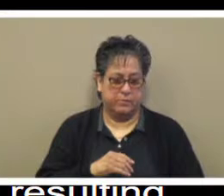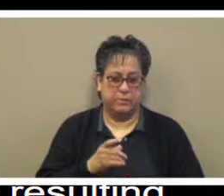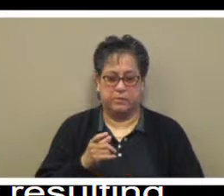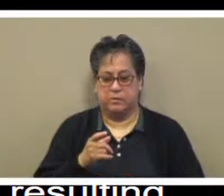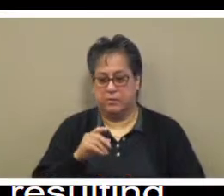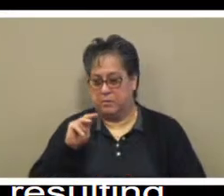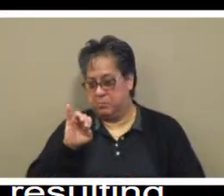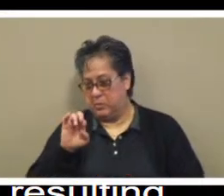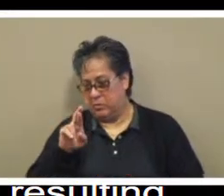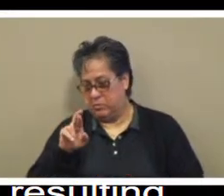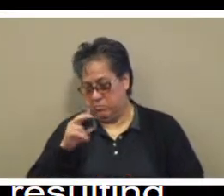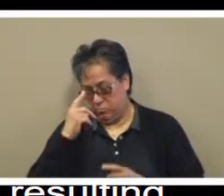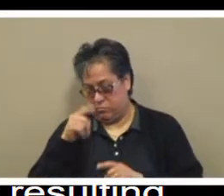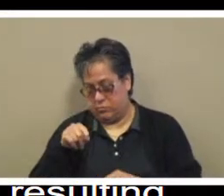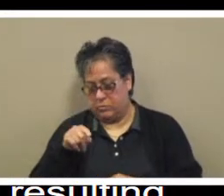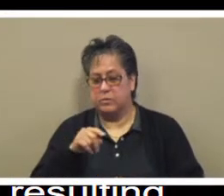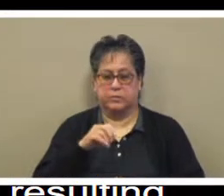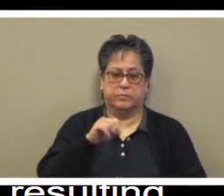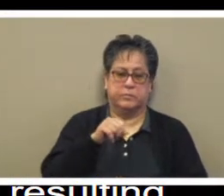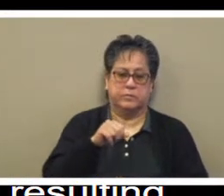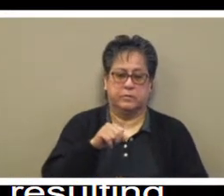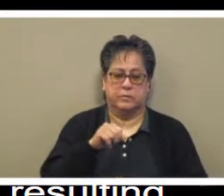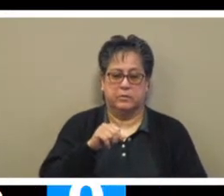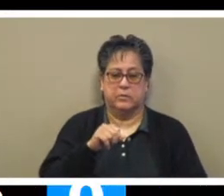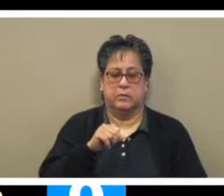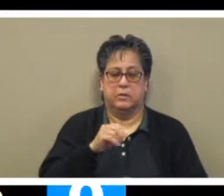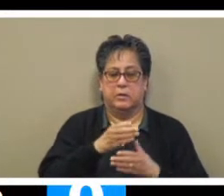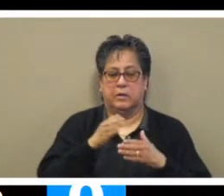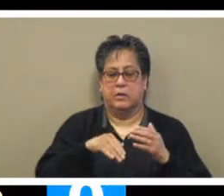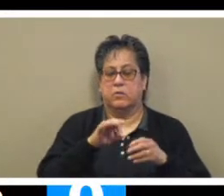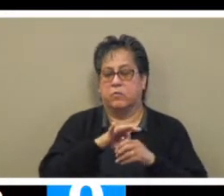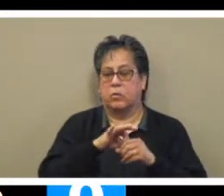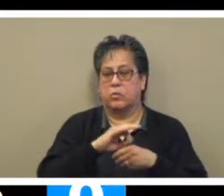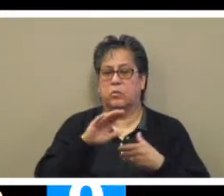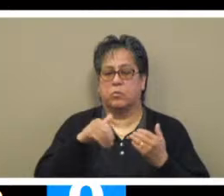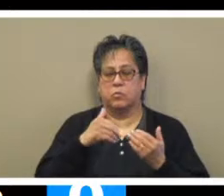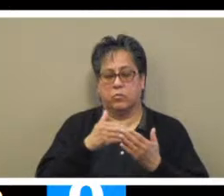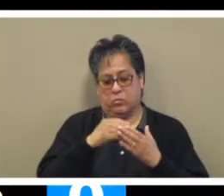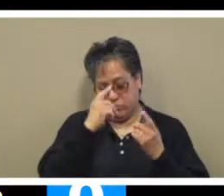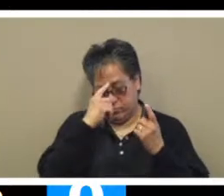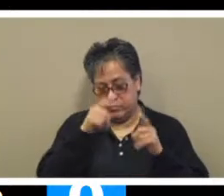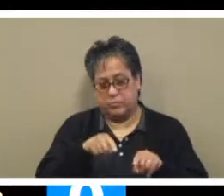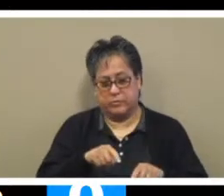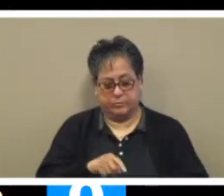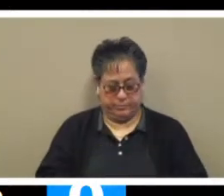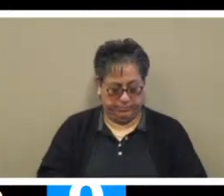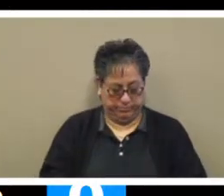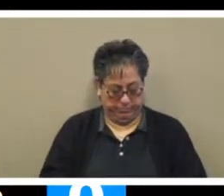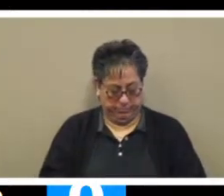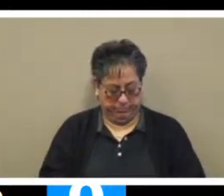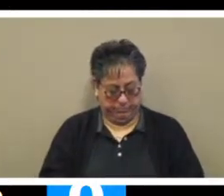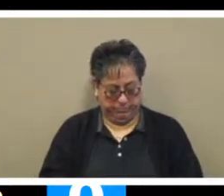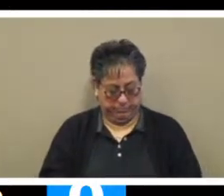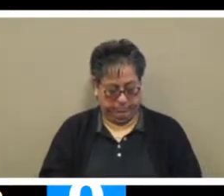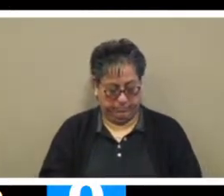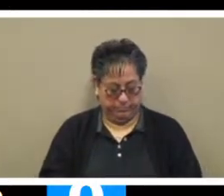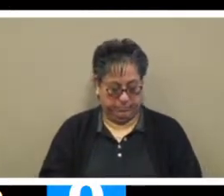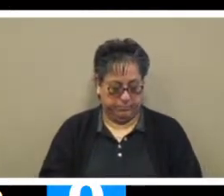Mayor, do you consent? Yes, ma'am. Thank you. End the voting session, and the motion passes unanimously. Thank you, ma'am. Thank you,